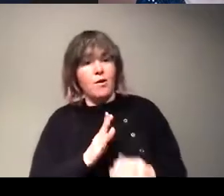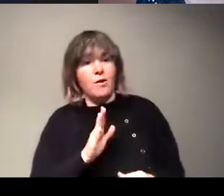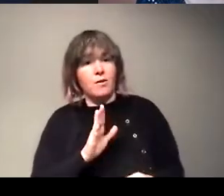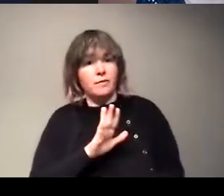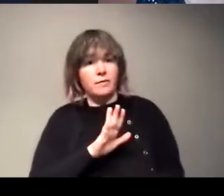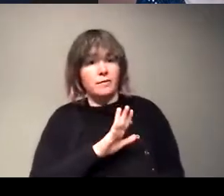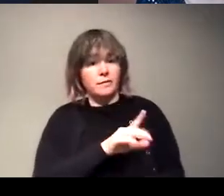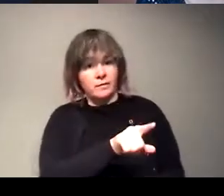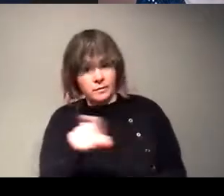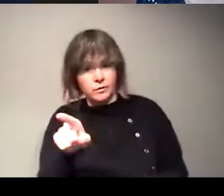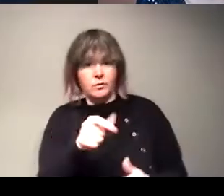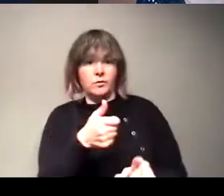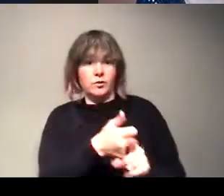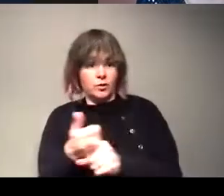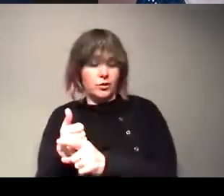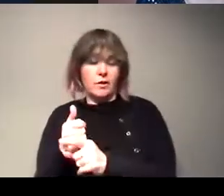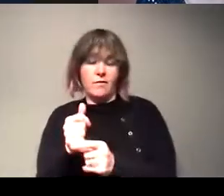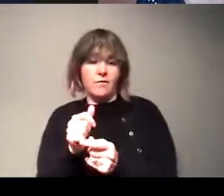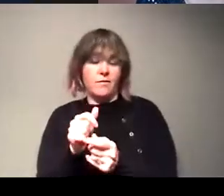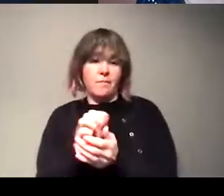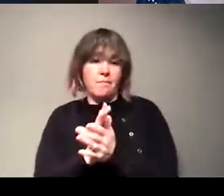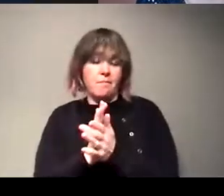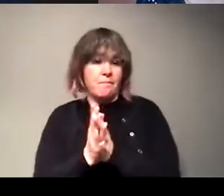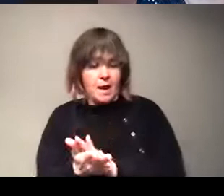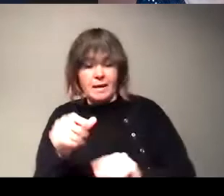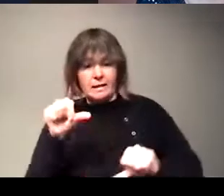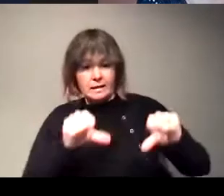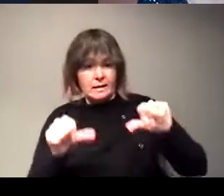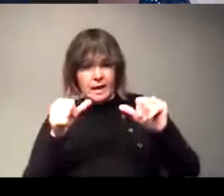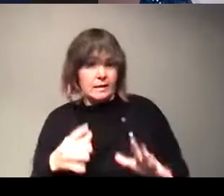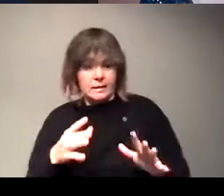in you becoming such a formidable person of science?